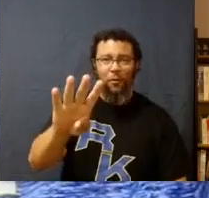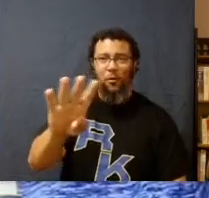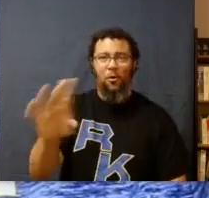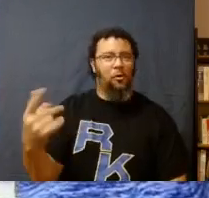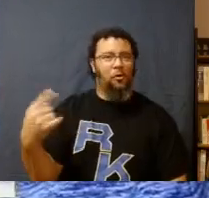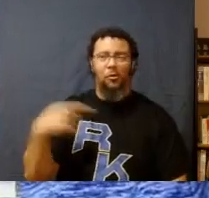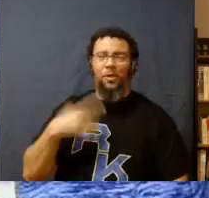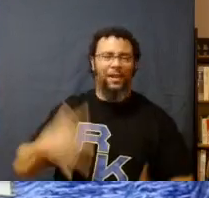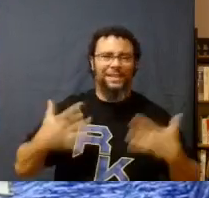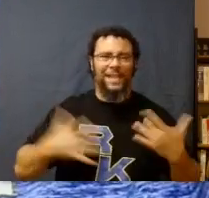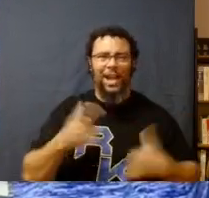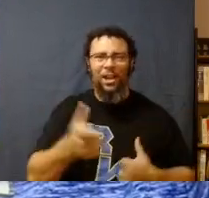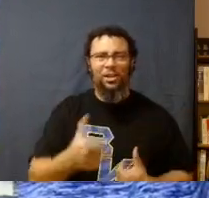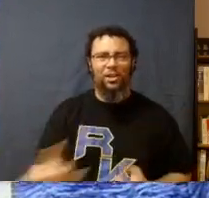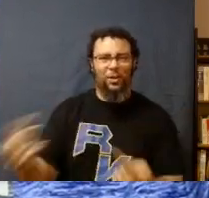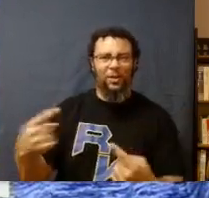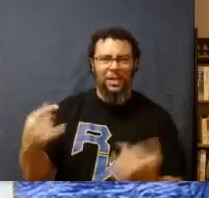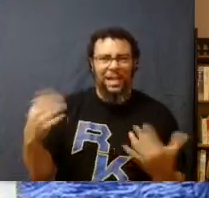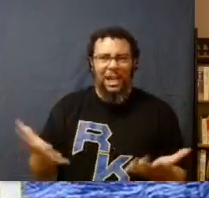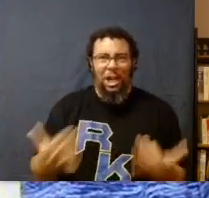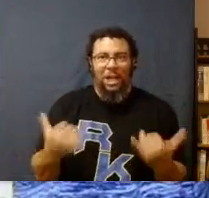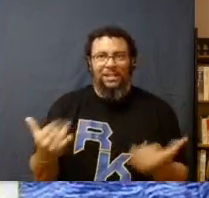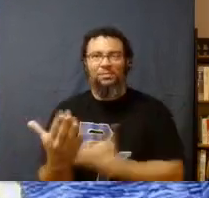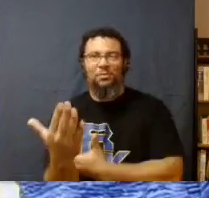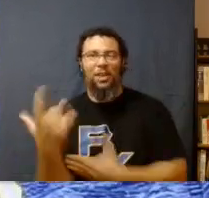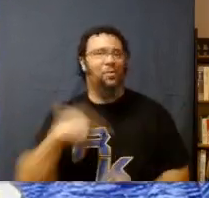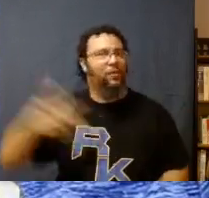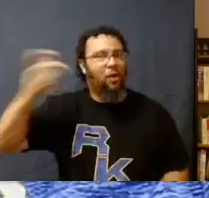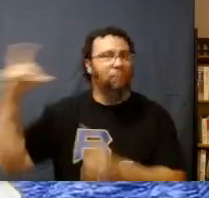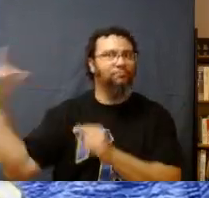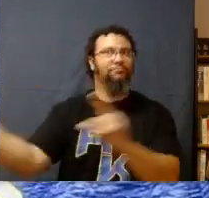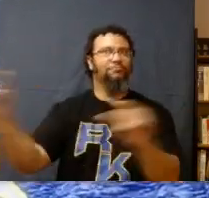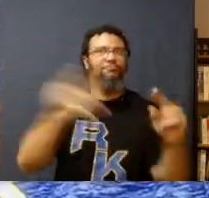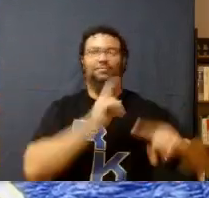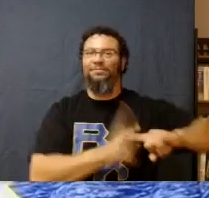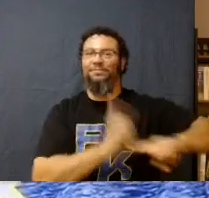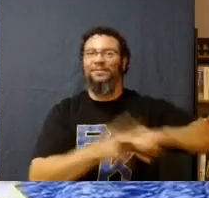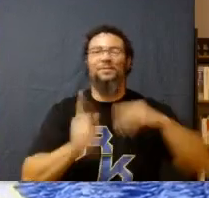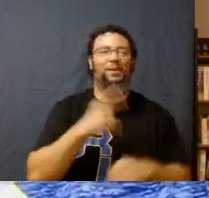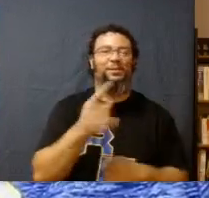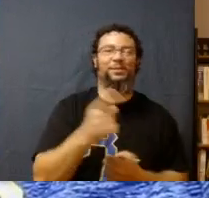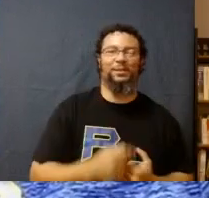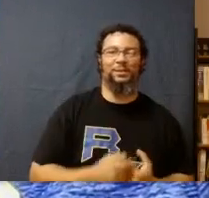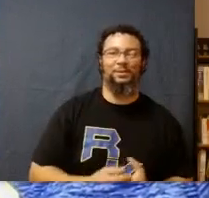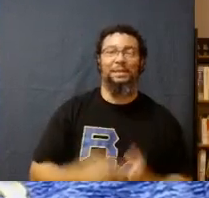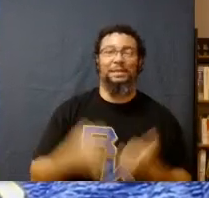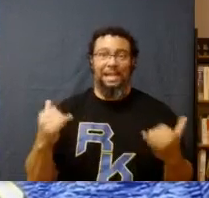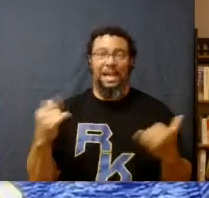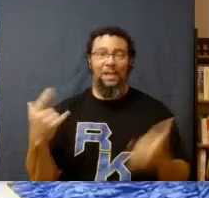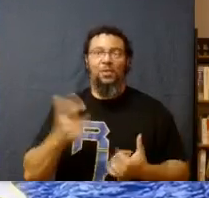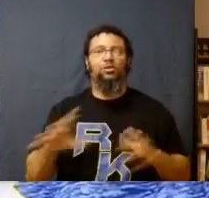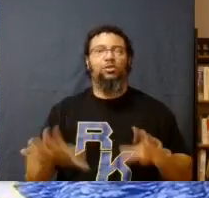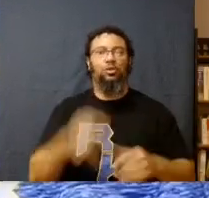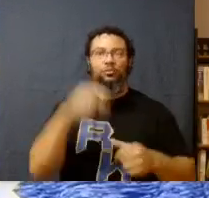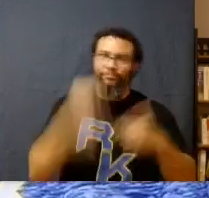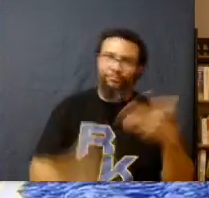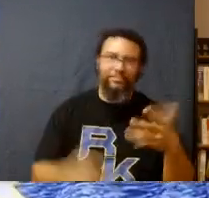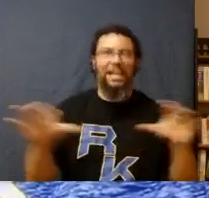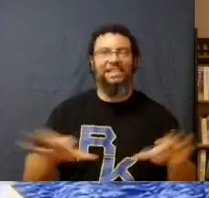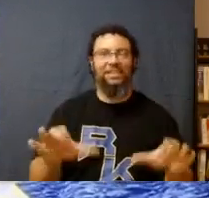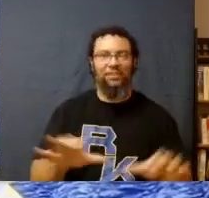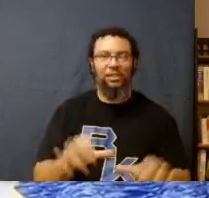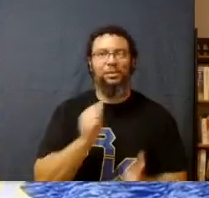excited you're here this morning. We've heard great things about you. This morning we are taking you through a number of activities that are designed to get you a little